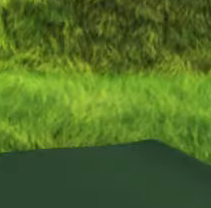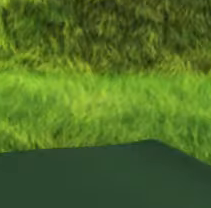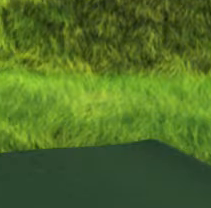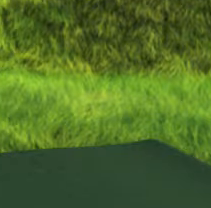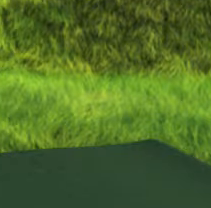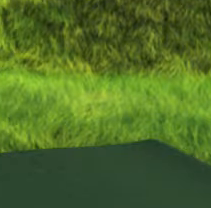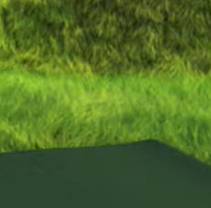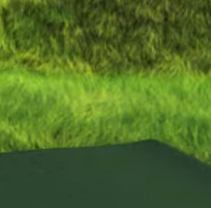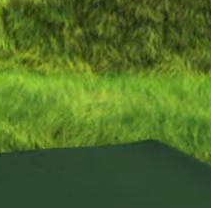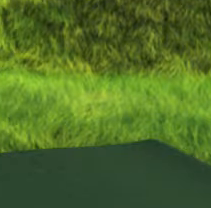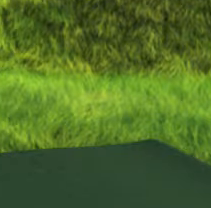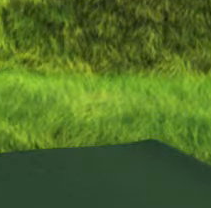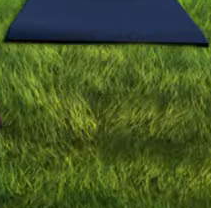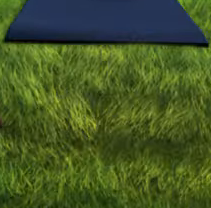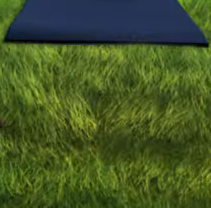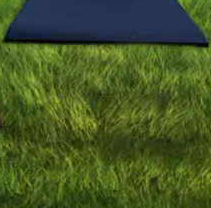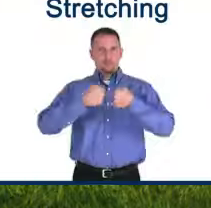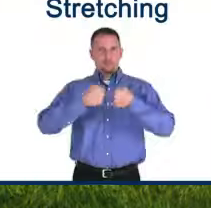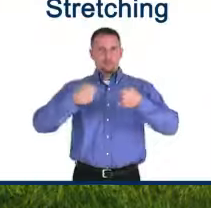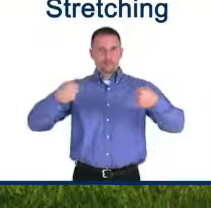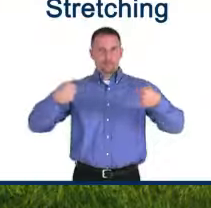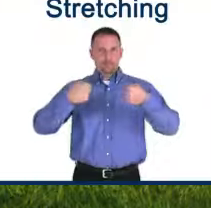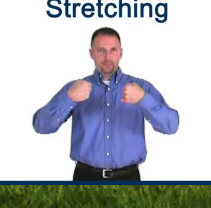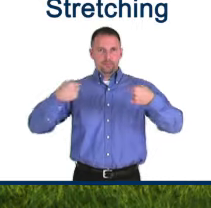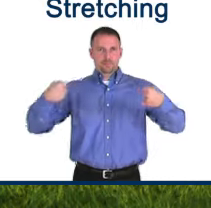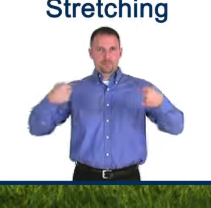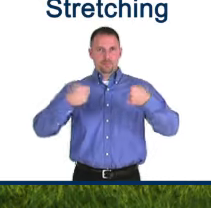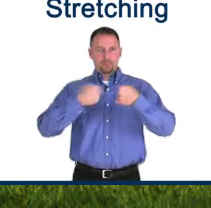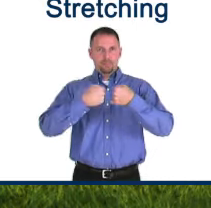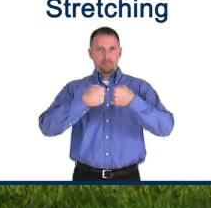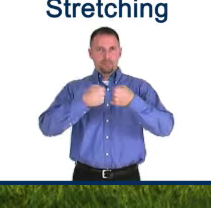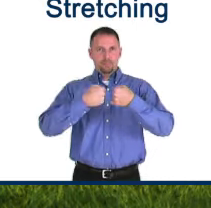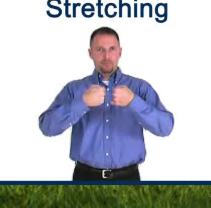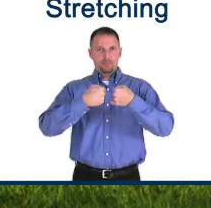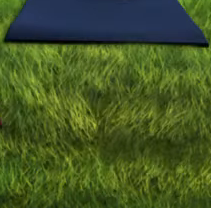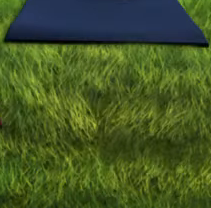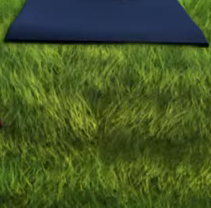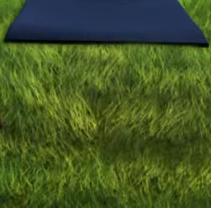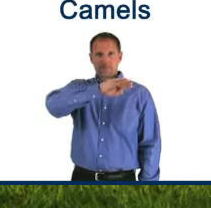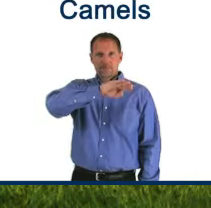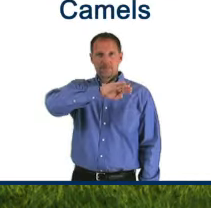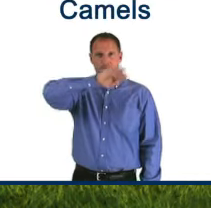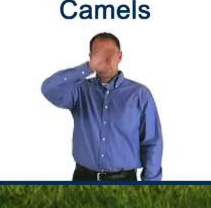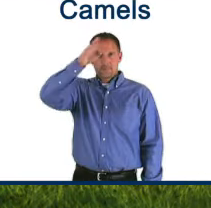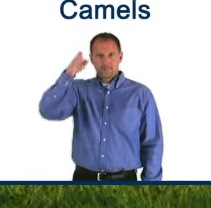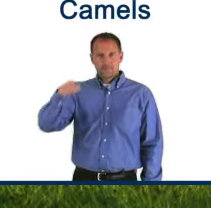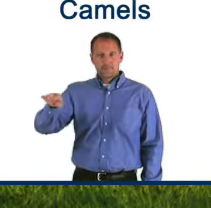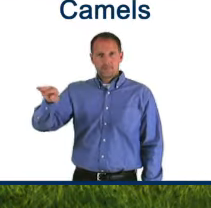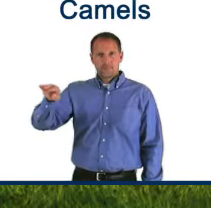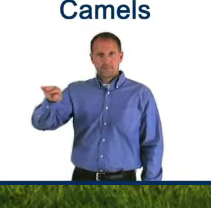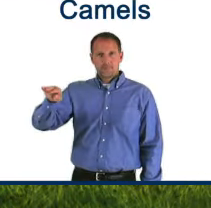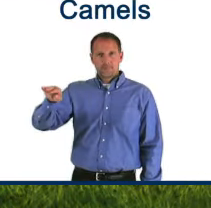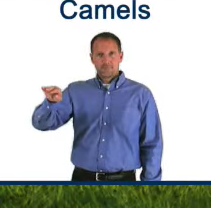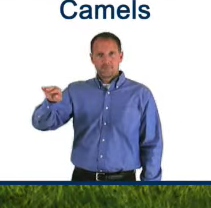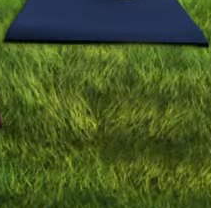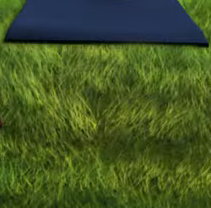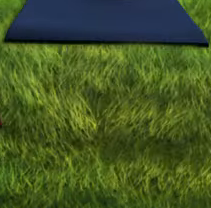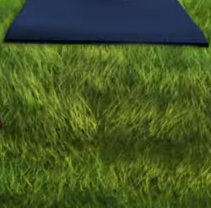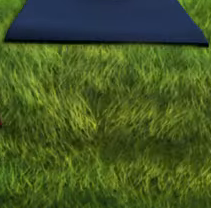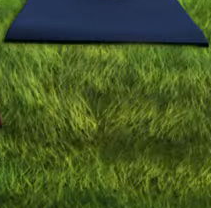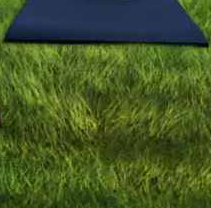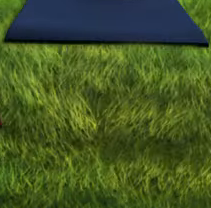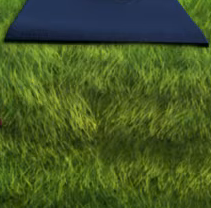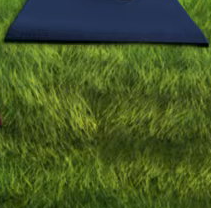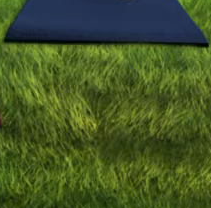Wow, that was fun. We got in some stretching, but we learned something amazing about camels and how much water they